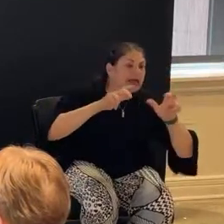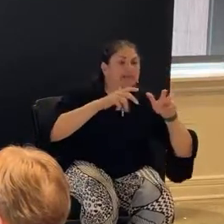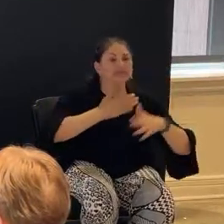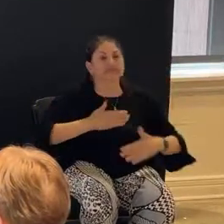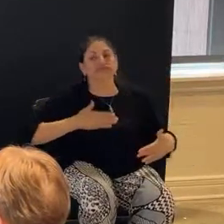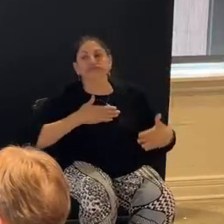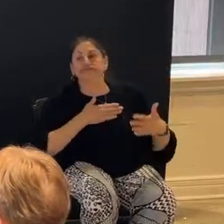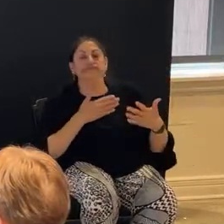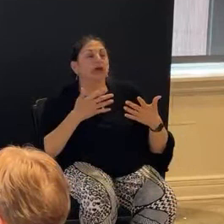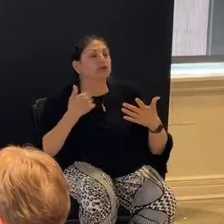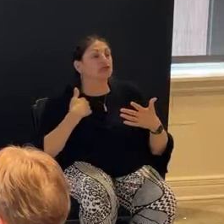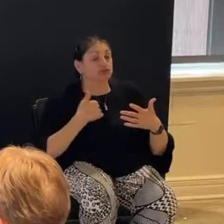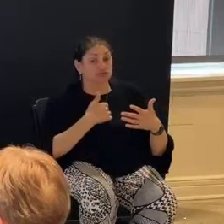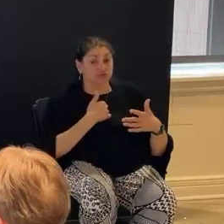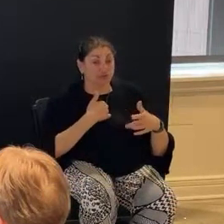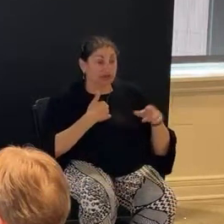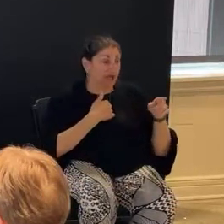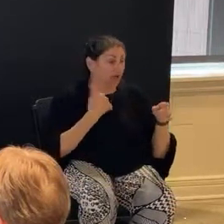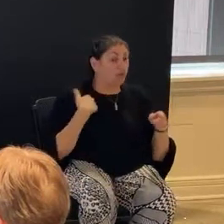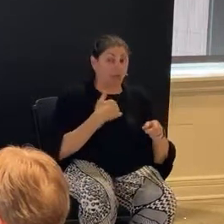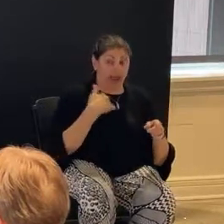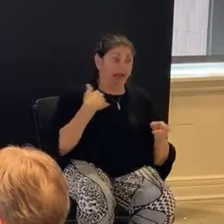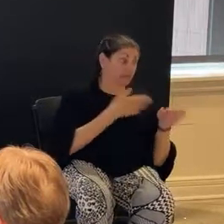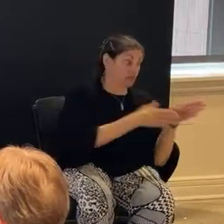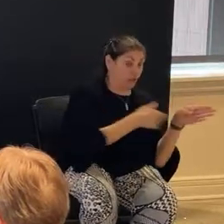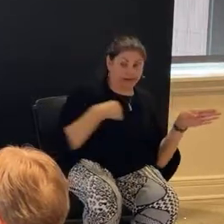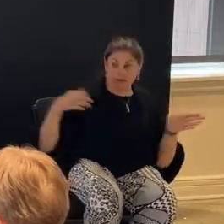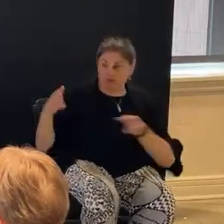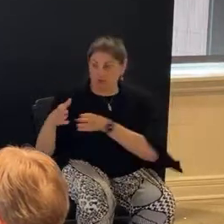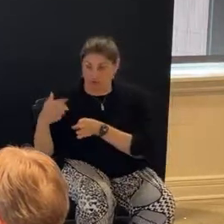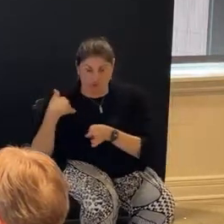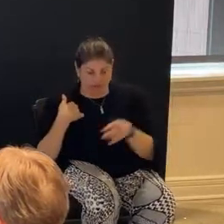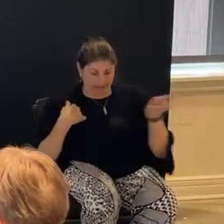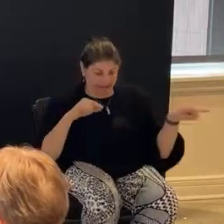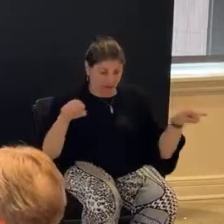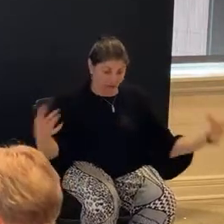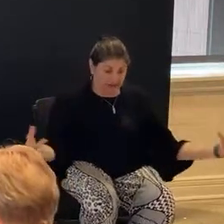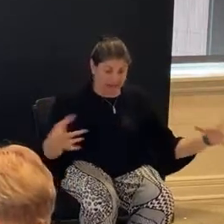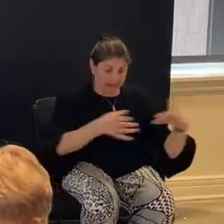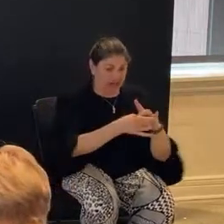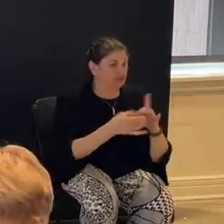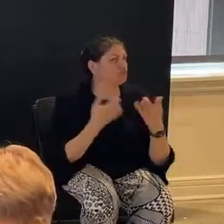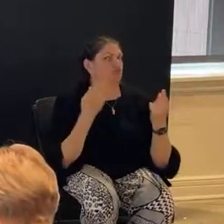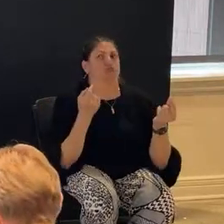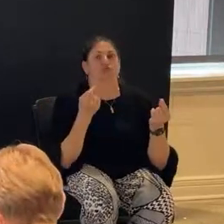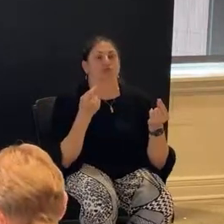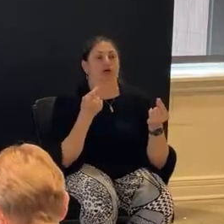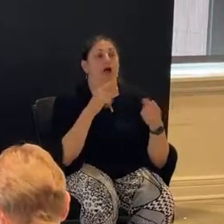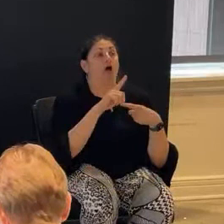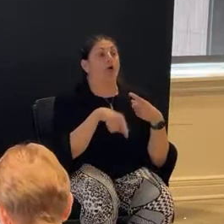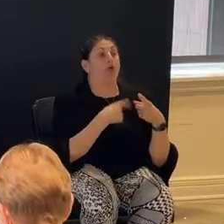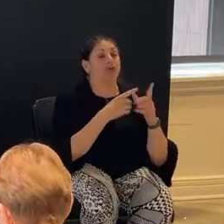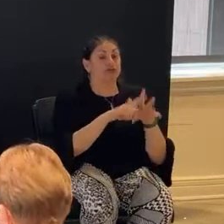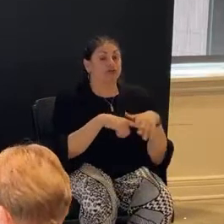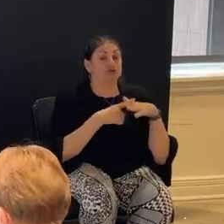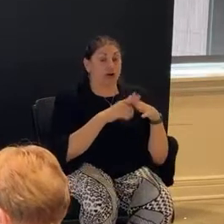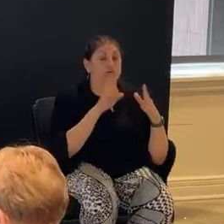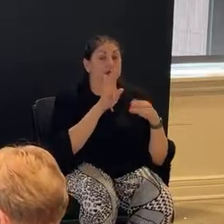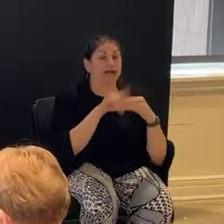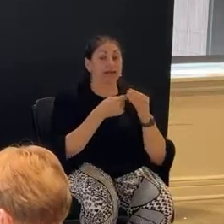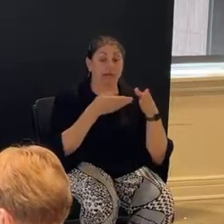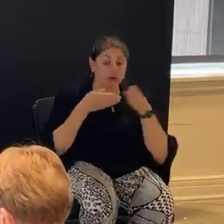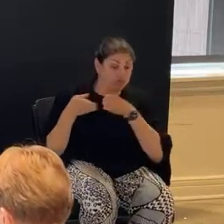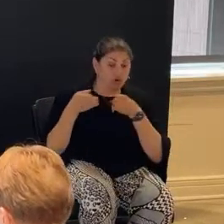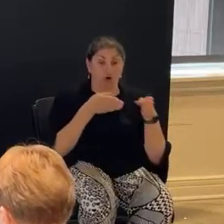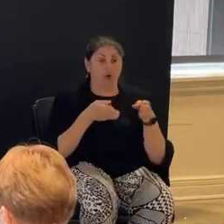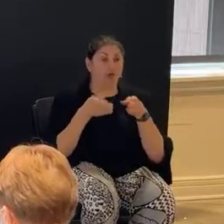Pumice Plain to link up these other two roads. And once you get into this kind of inside baseball stuff of, you know, roads and this and that and everything else, you know,